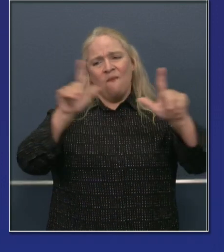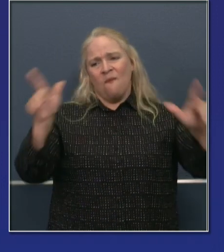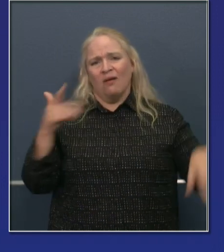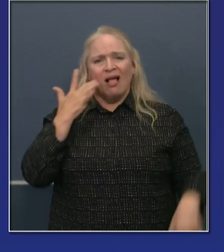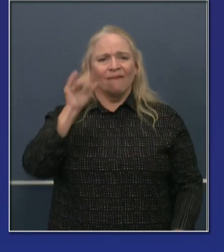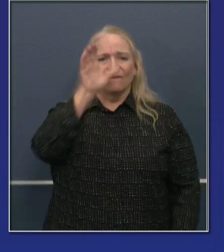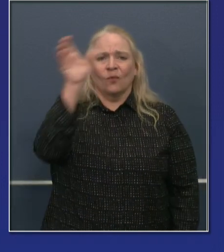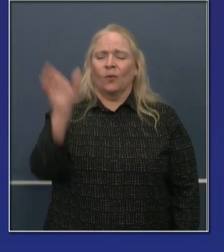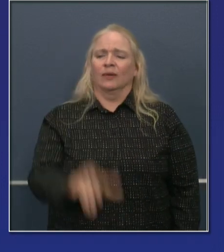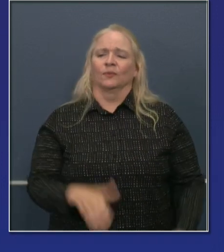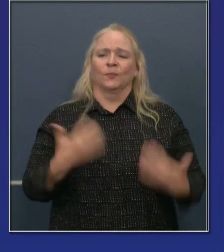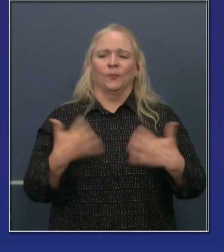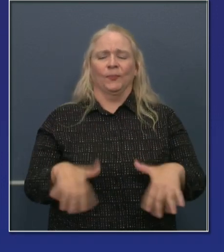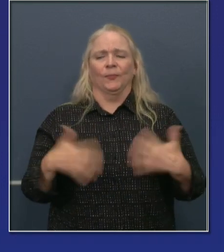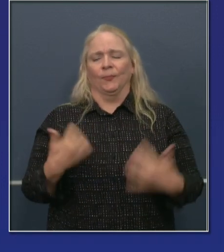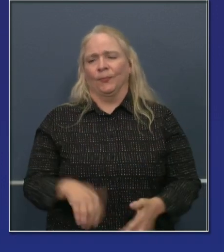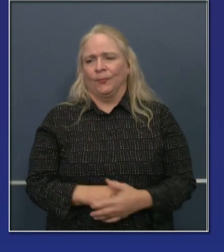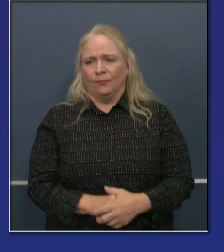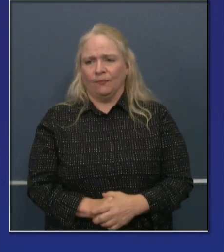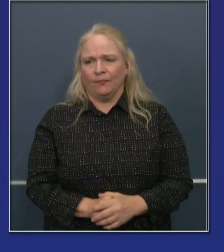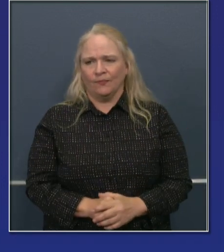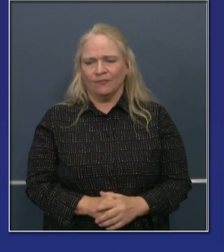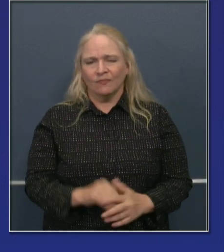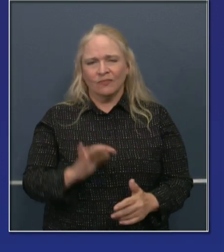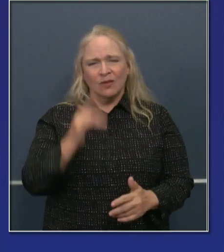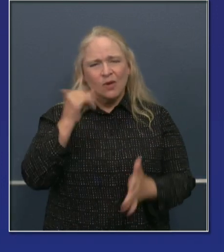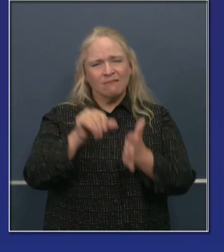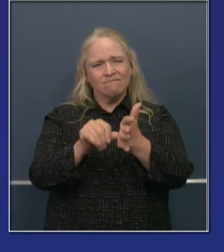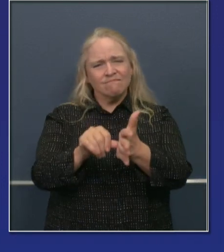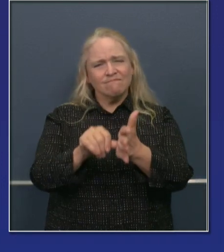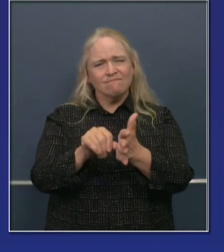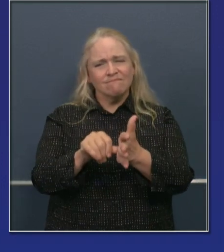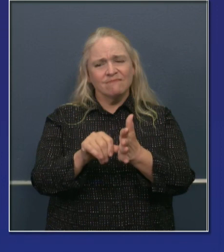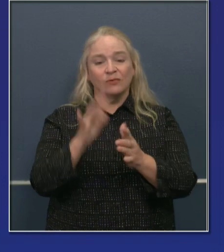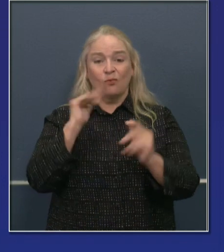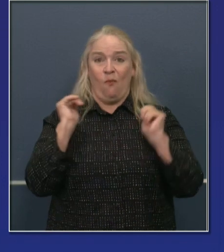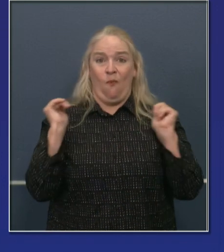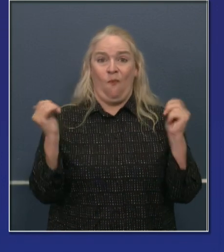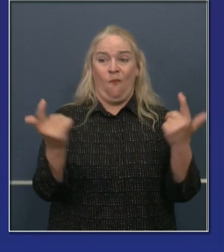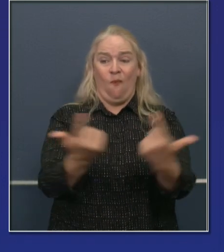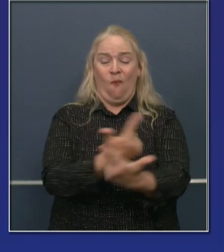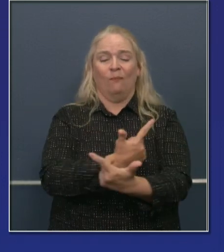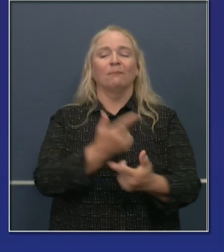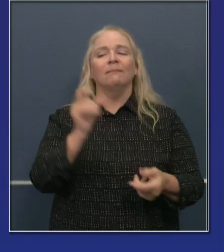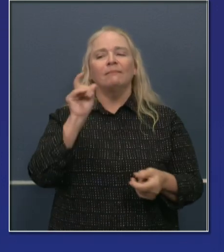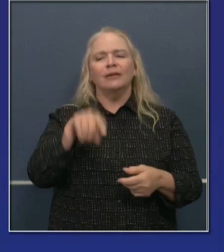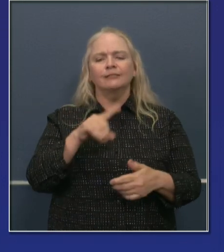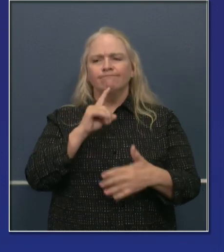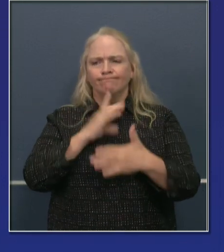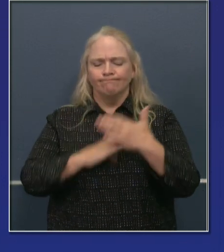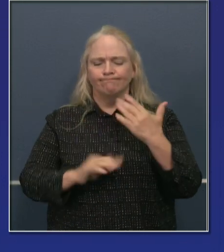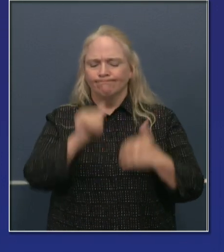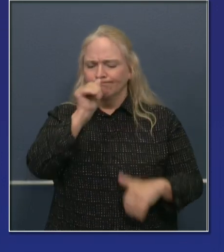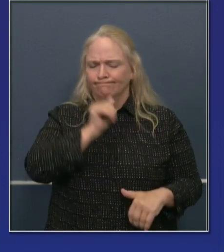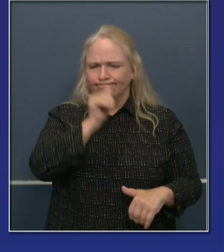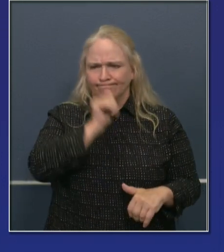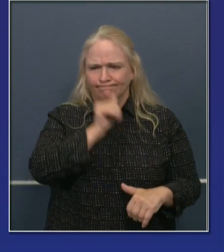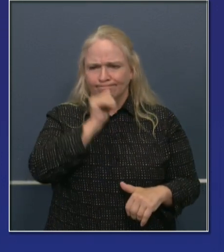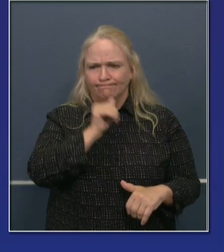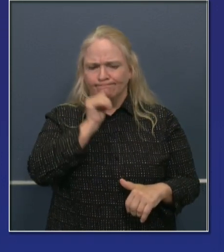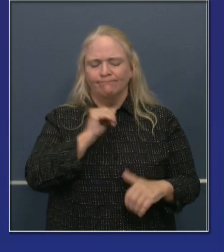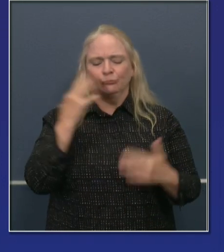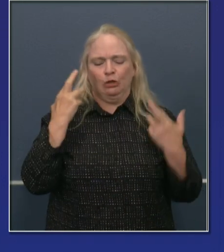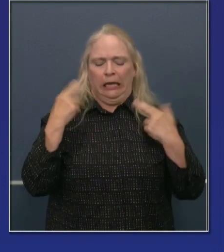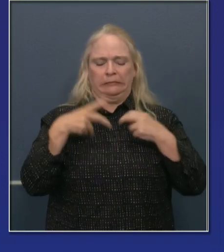virus. So that's why it's incumbent upon all of us to recognize soberly that COVID-19 is not going